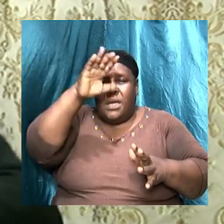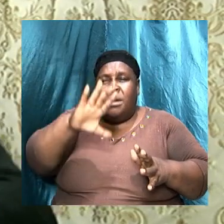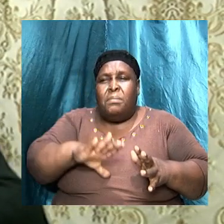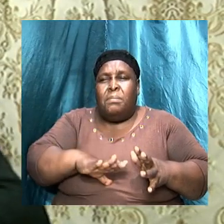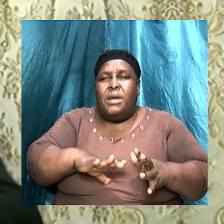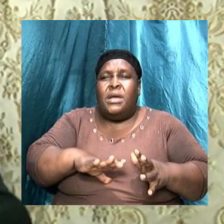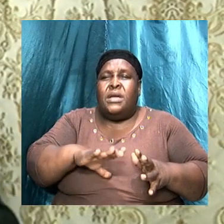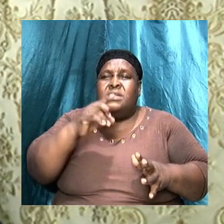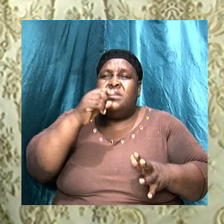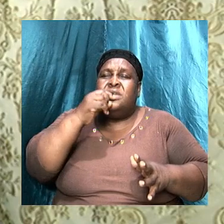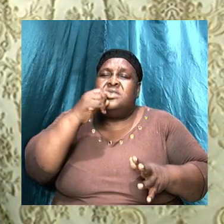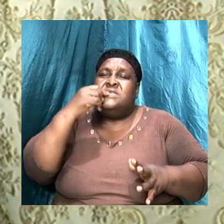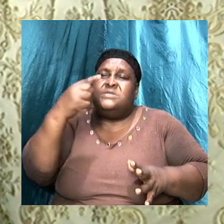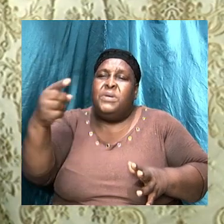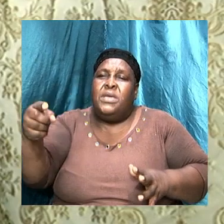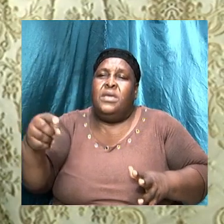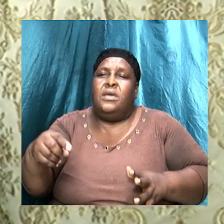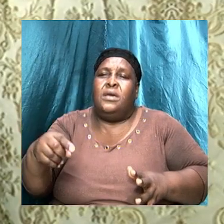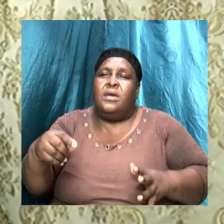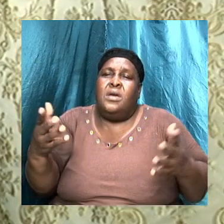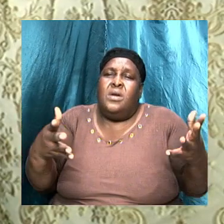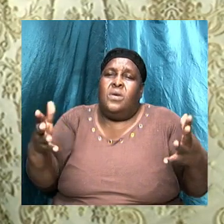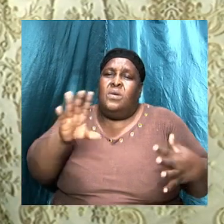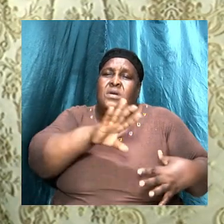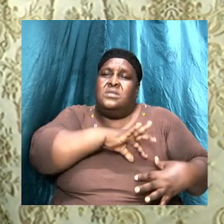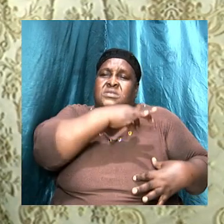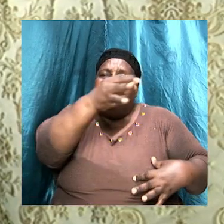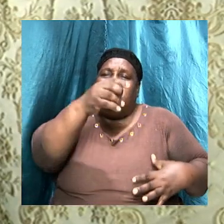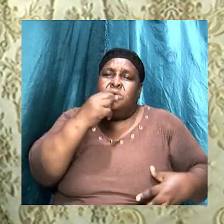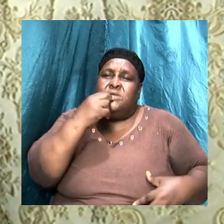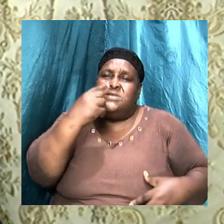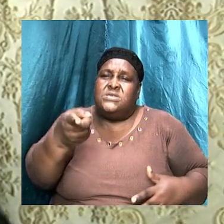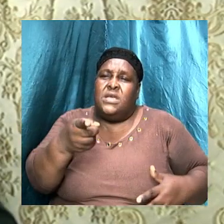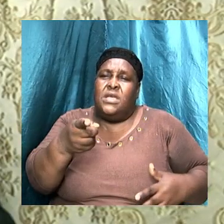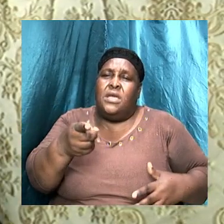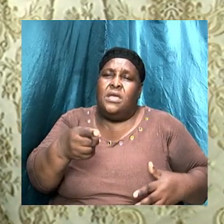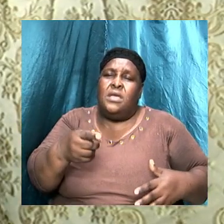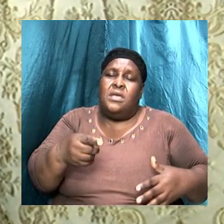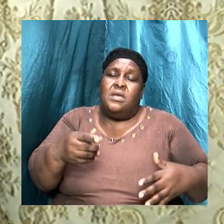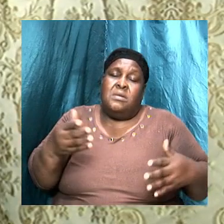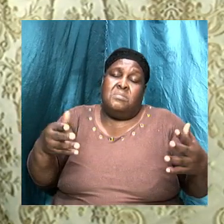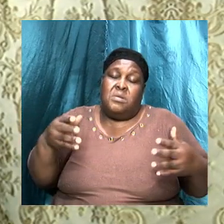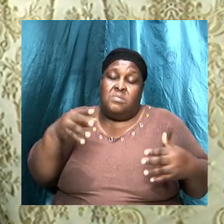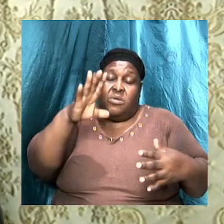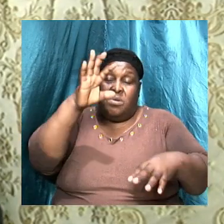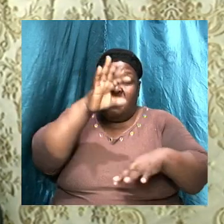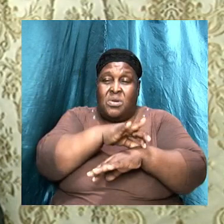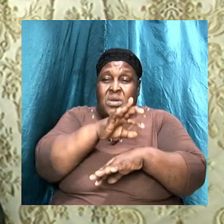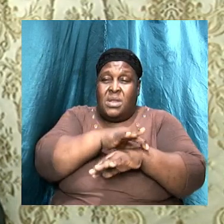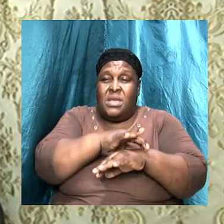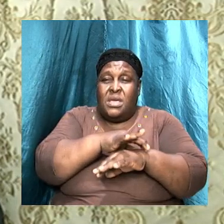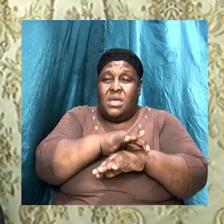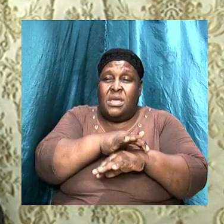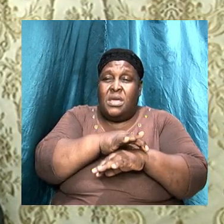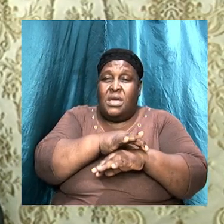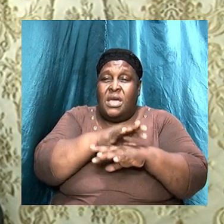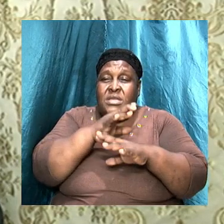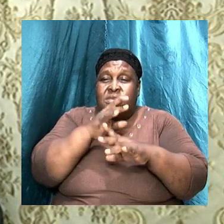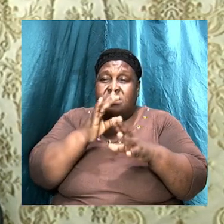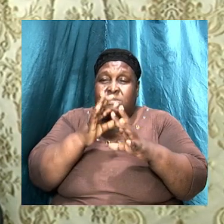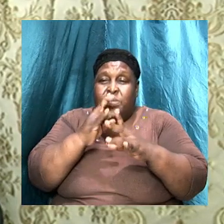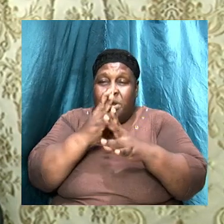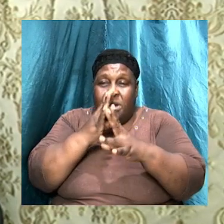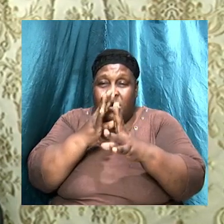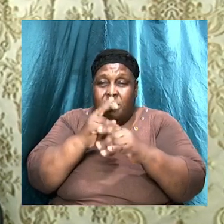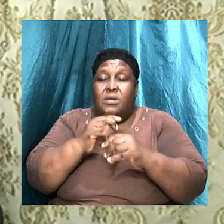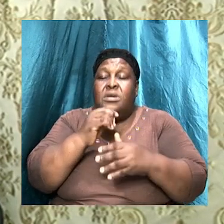the spirit is saying it might be earthly so we can talk in tongues and somebody else understand what